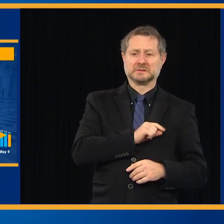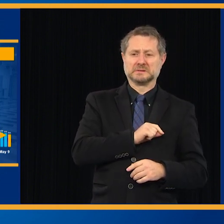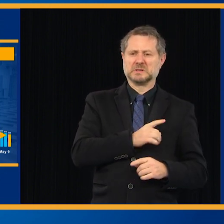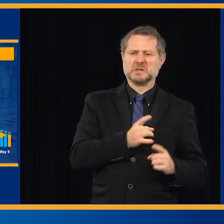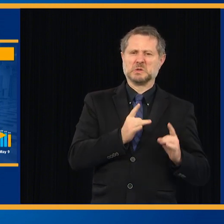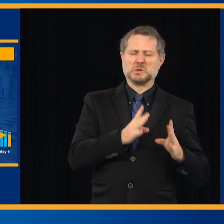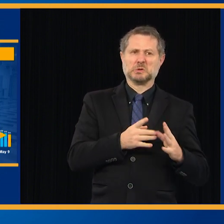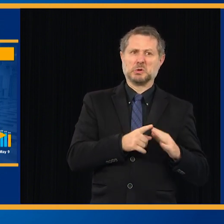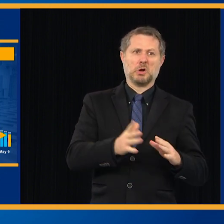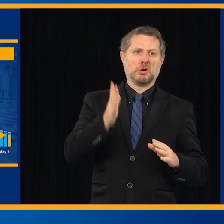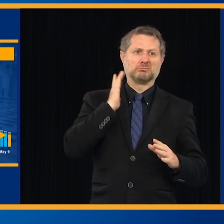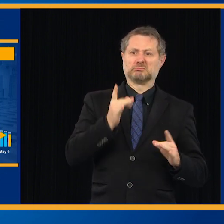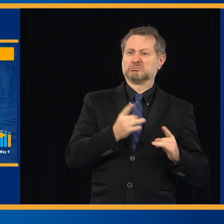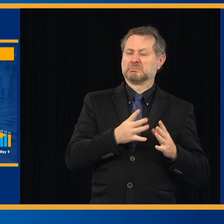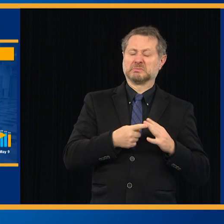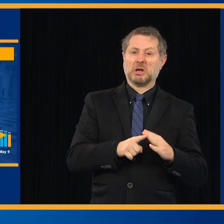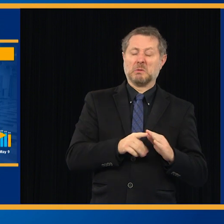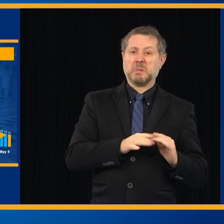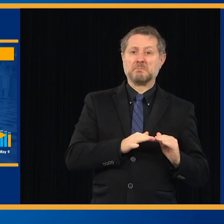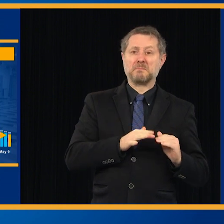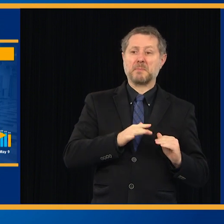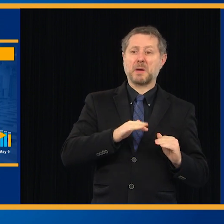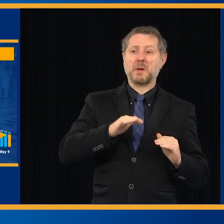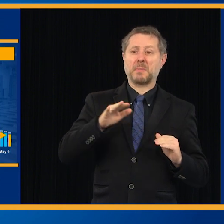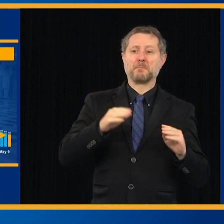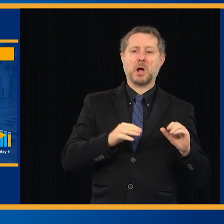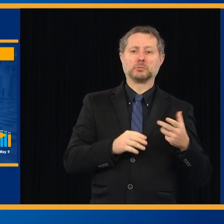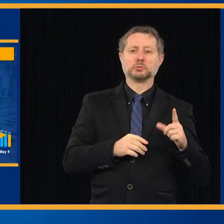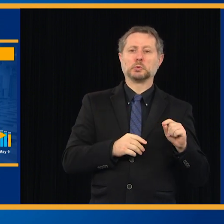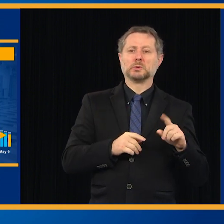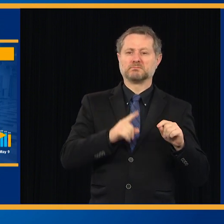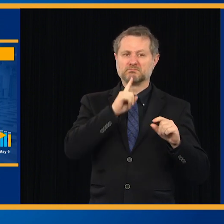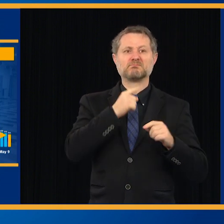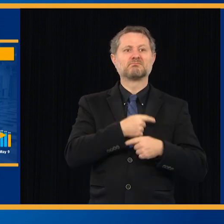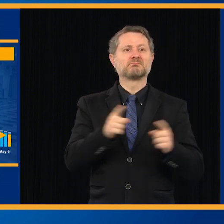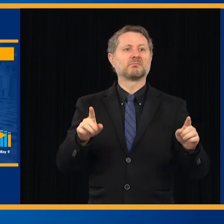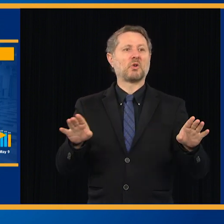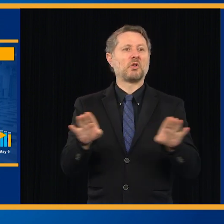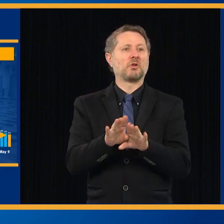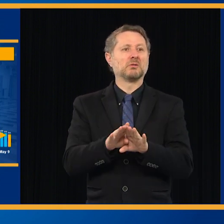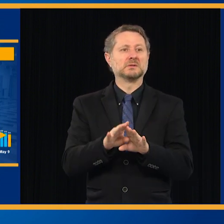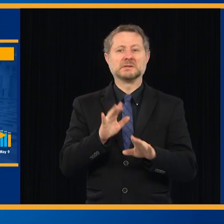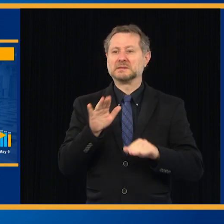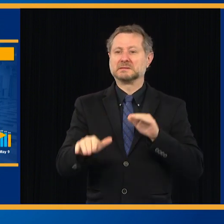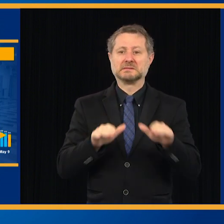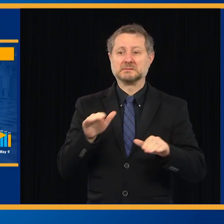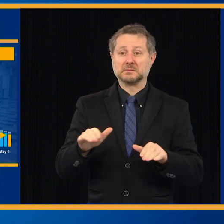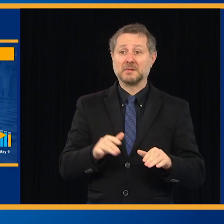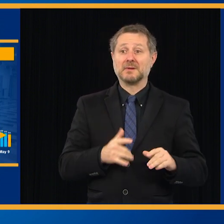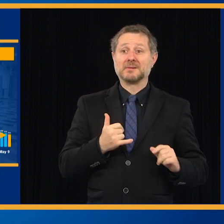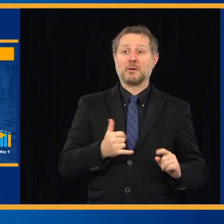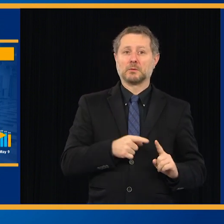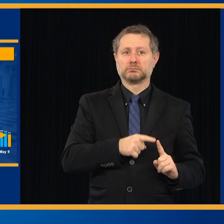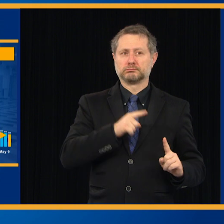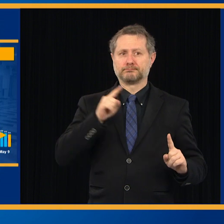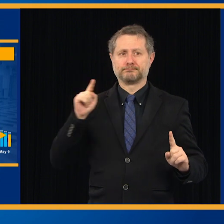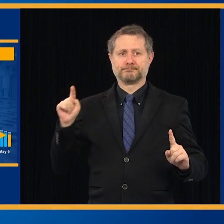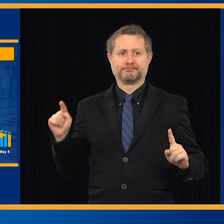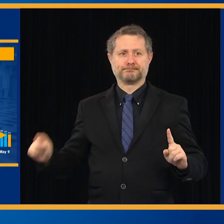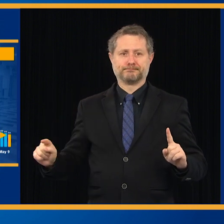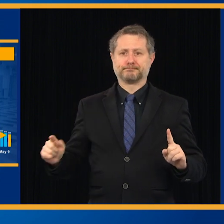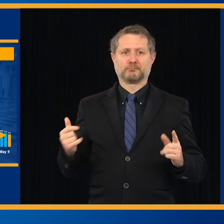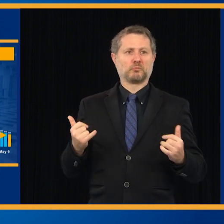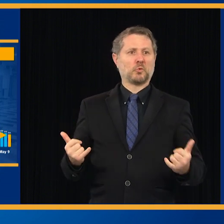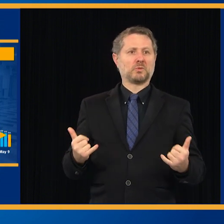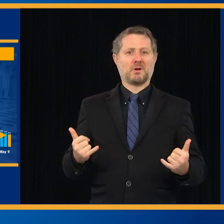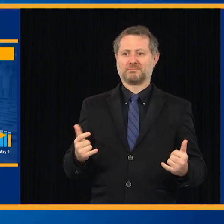March 20th is when we did the close down order, and where we are today is basically, with the number of